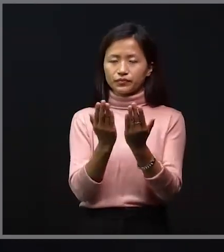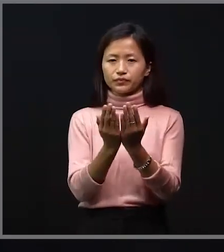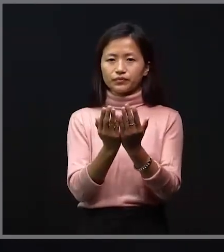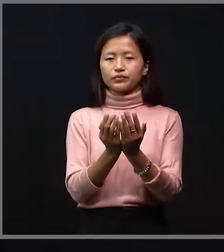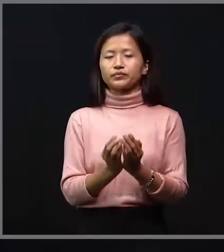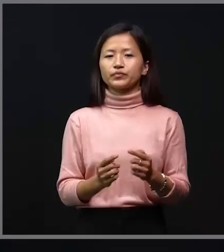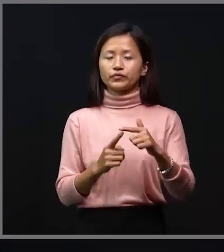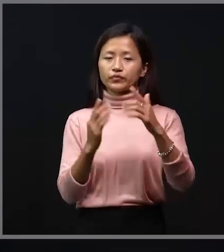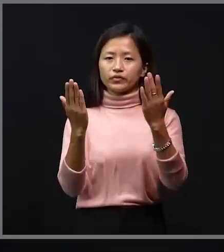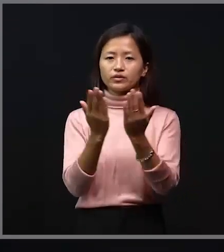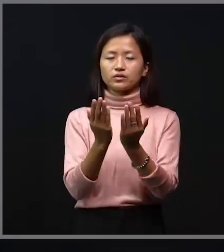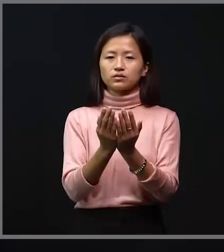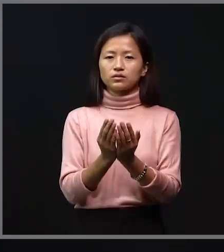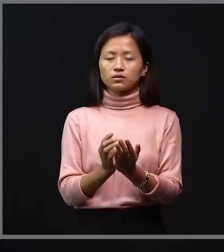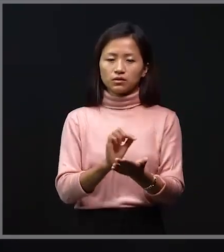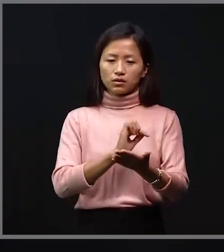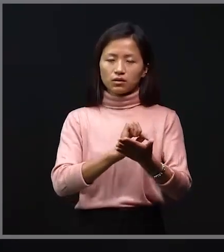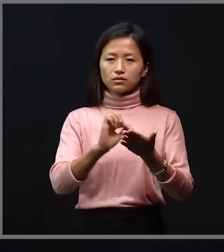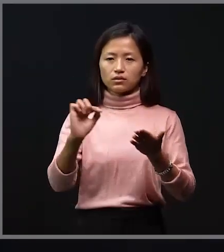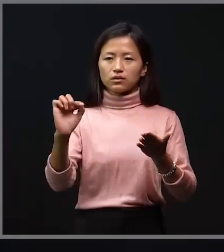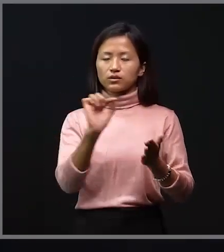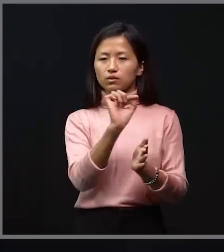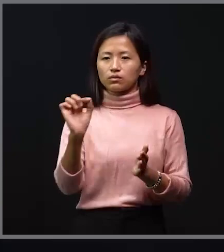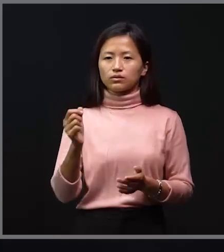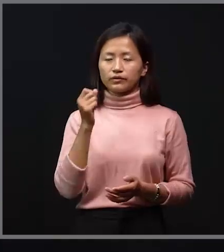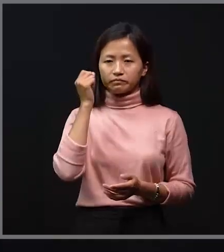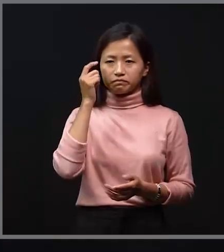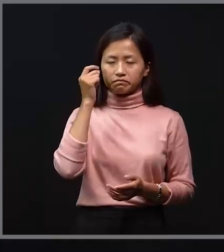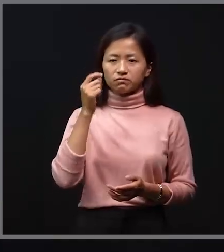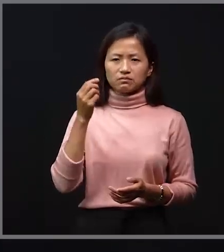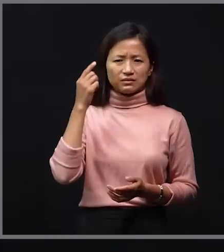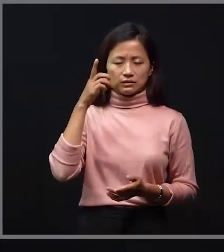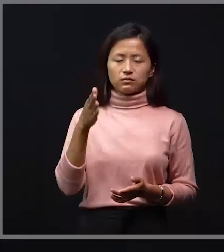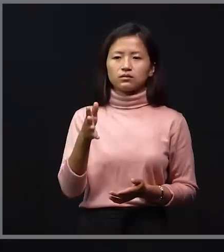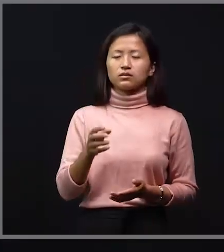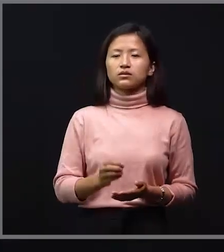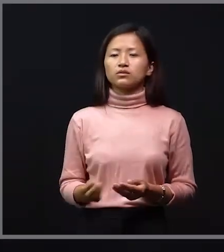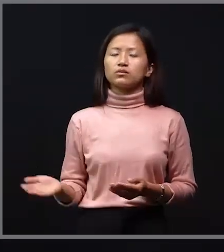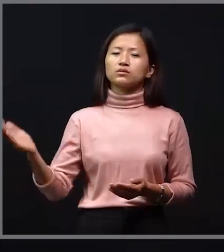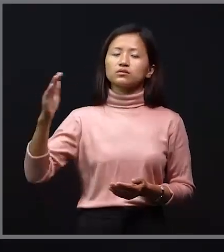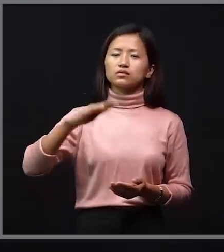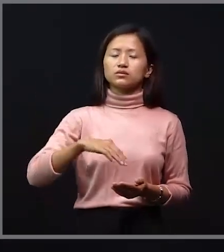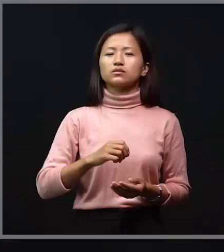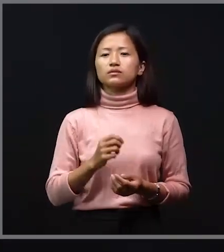your textbook, underline all those doubts that you have, and once the school resumes,